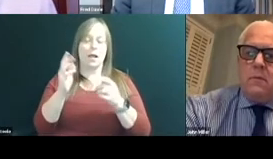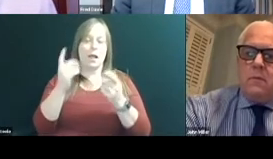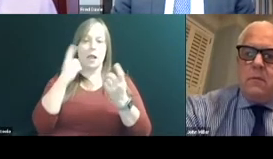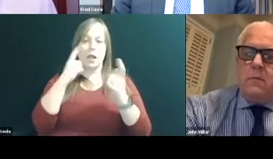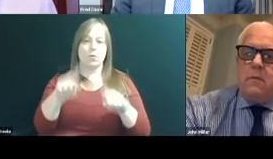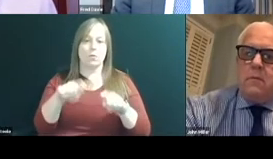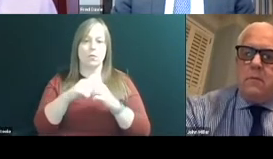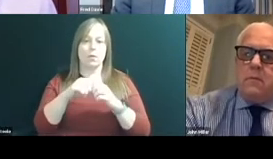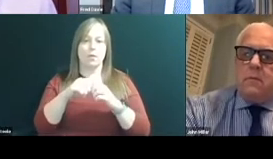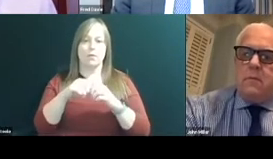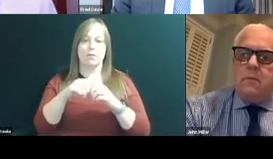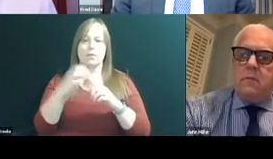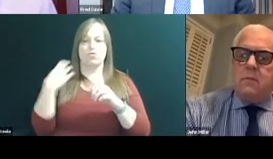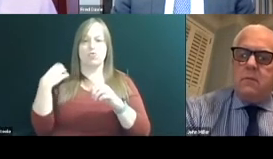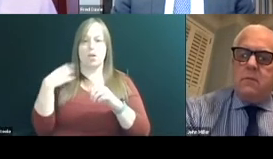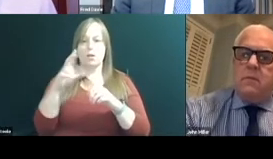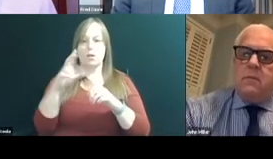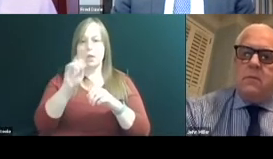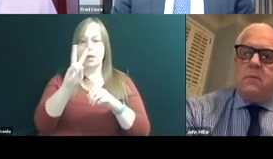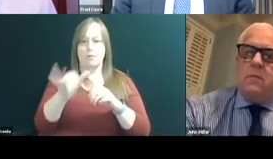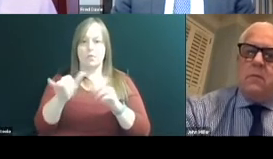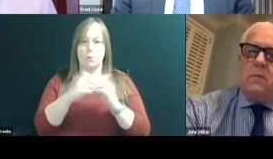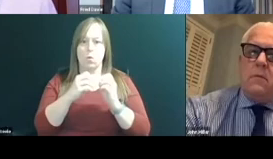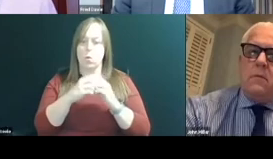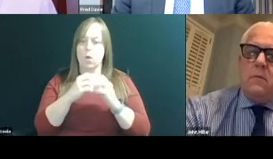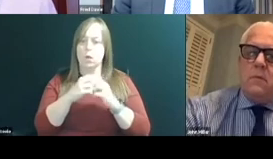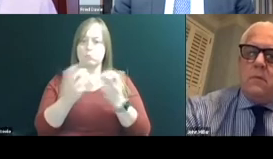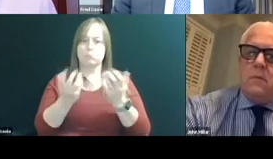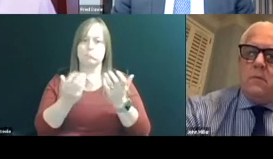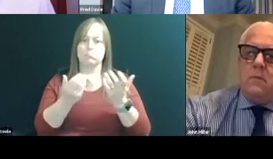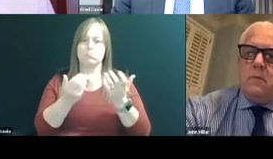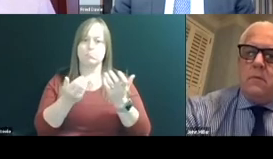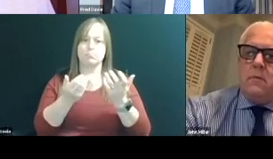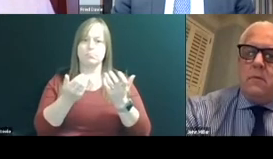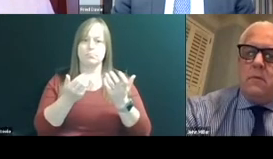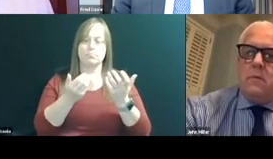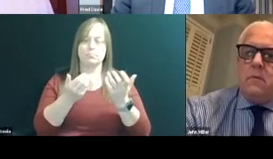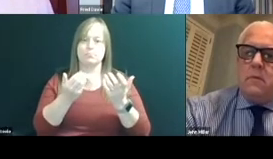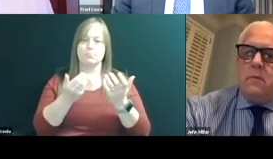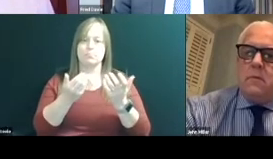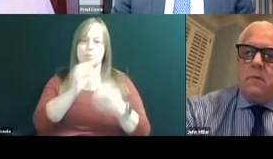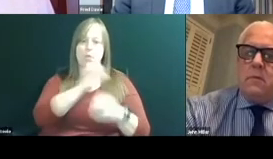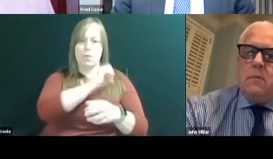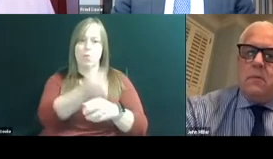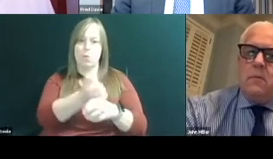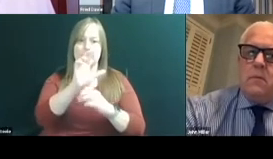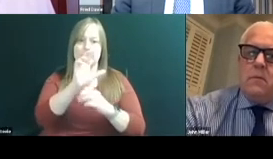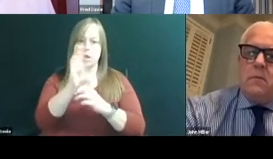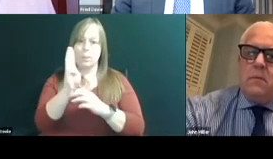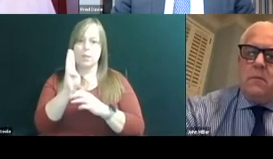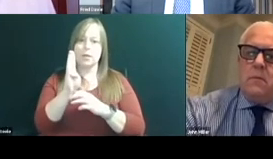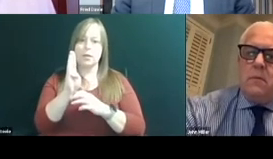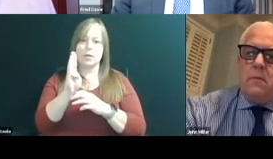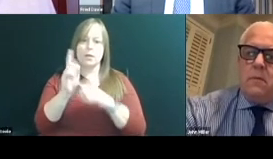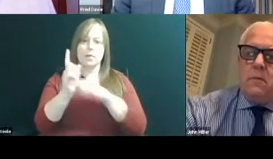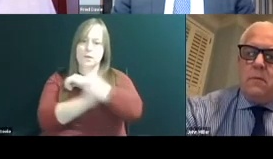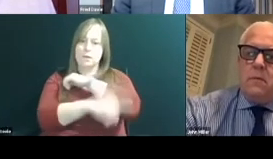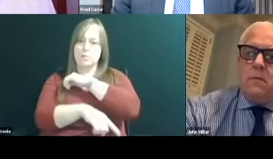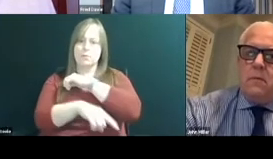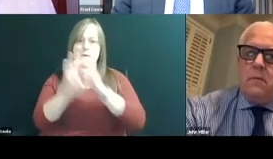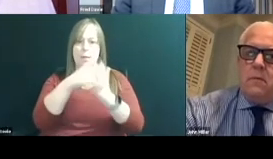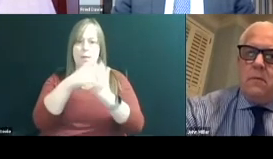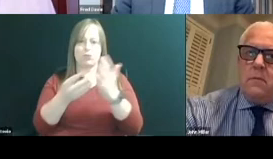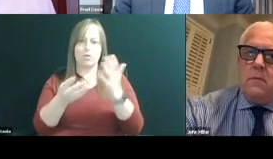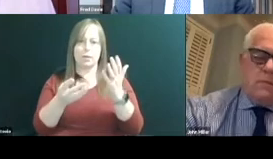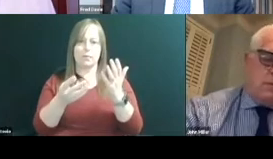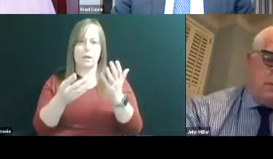with Chair Davey more as far as the, again, the authority of CCRB. The disciplinary matrix,